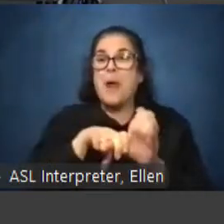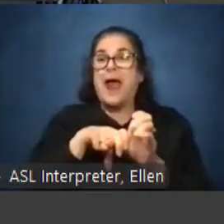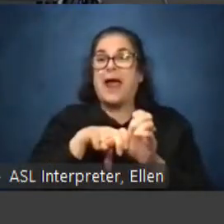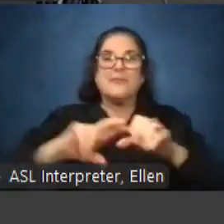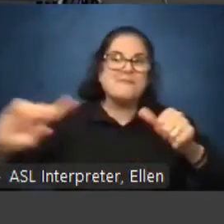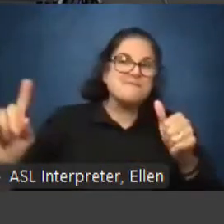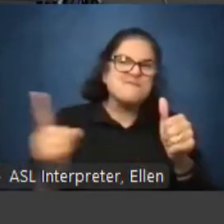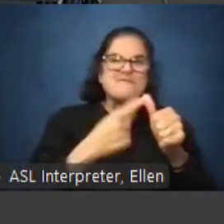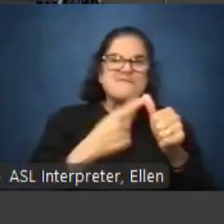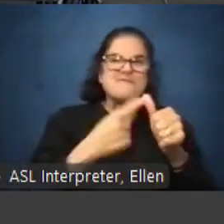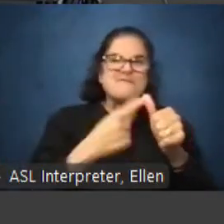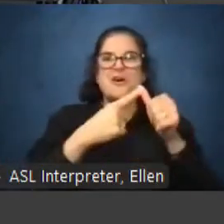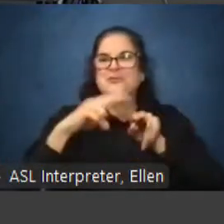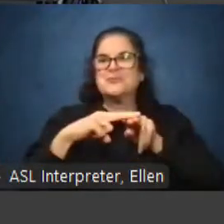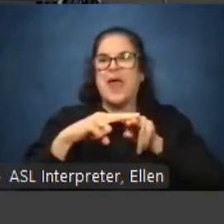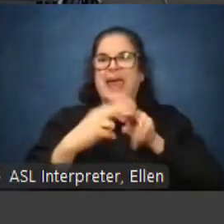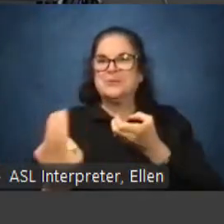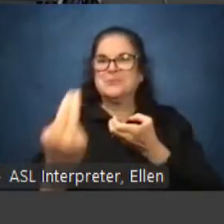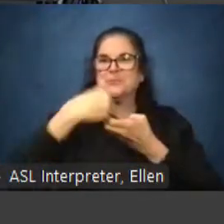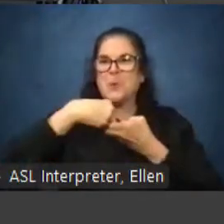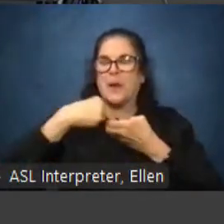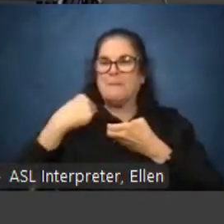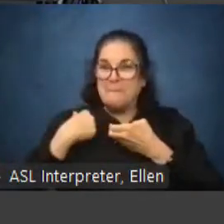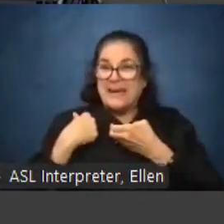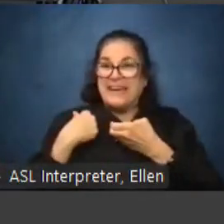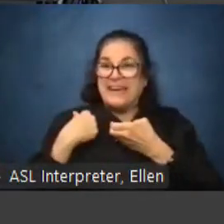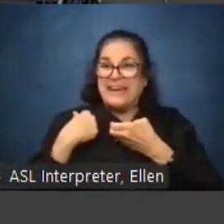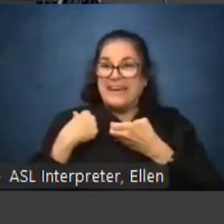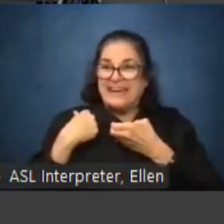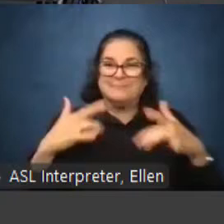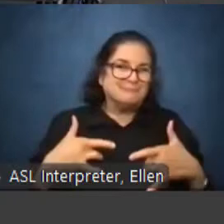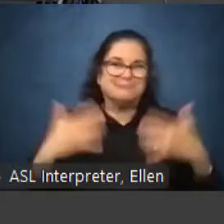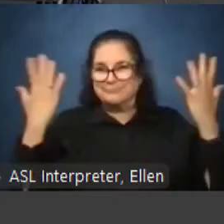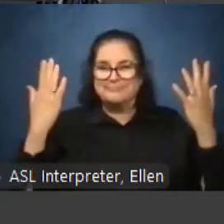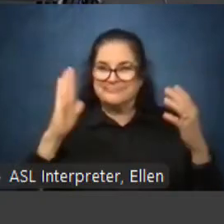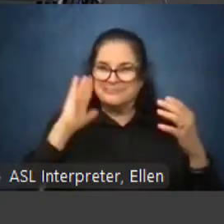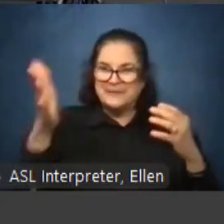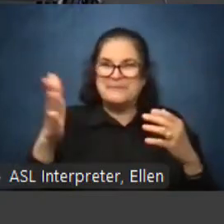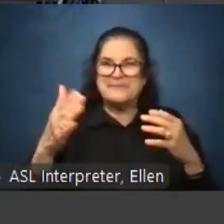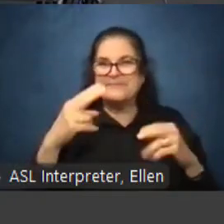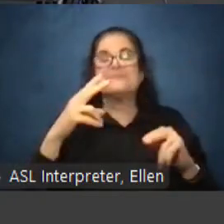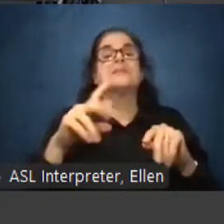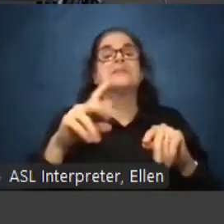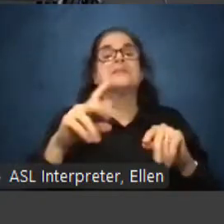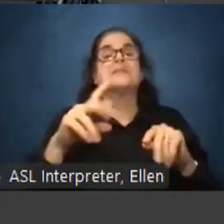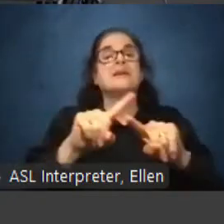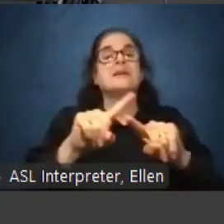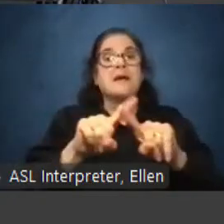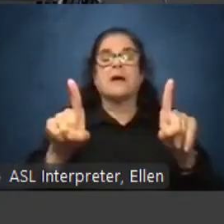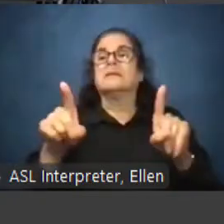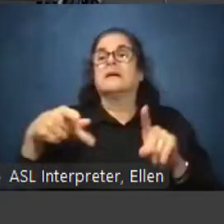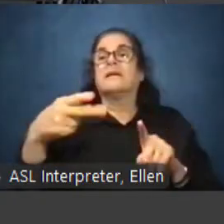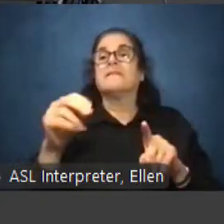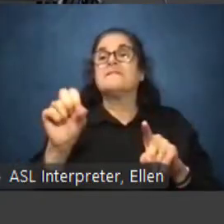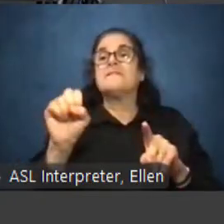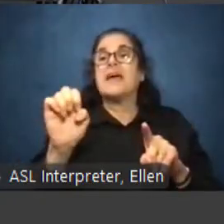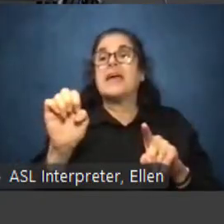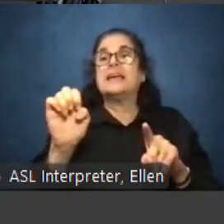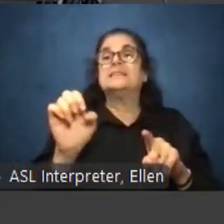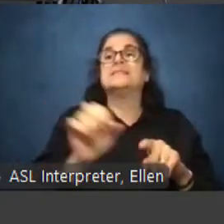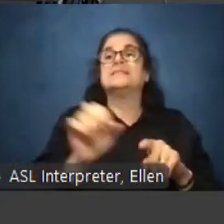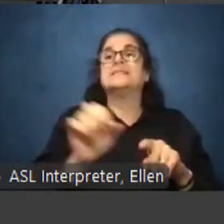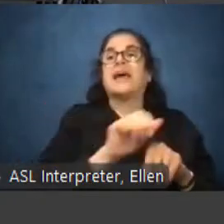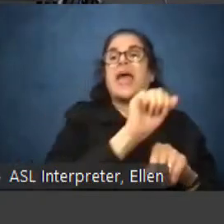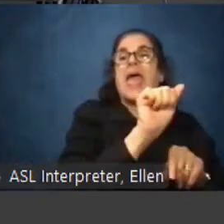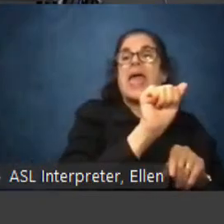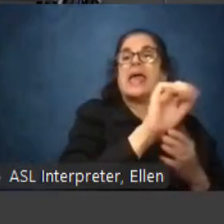I'm looking forward to that experience. But my big requirement is when we did the phase change from stage A to stage B, we had a little banner that we ran through. I